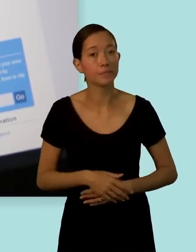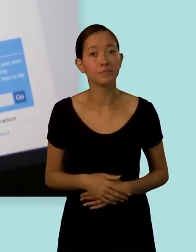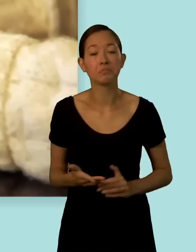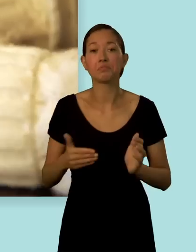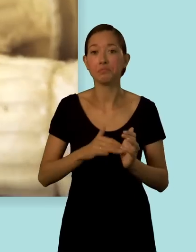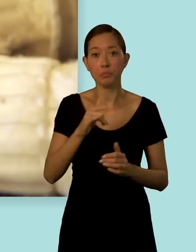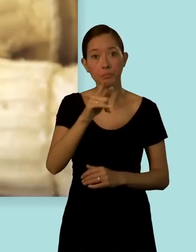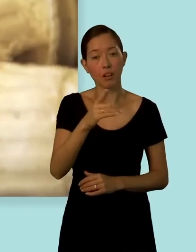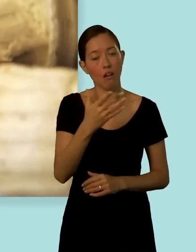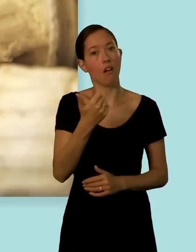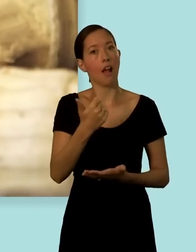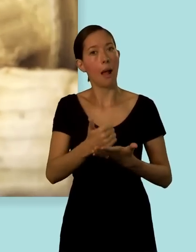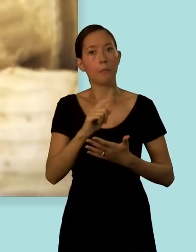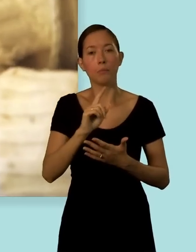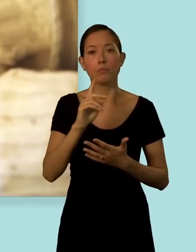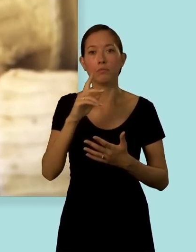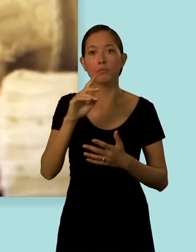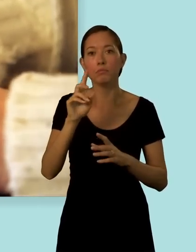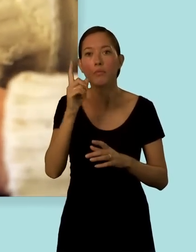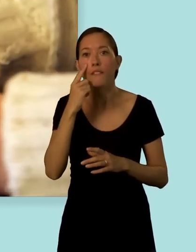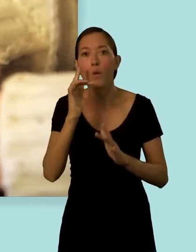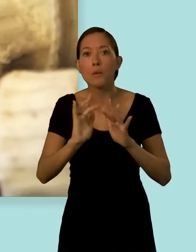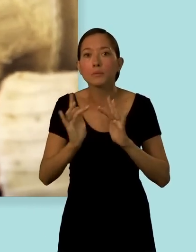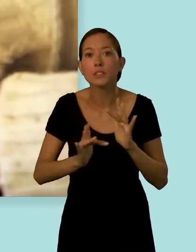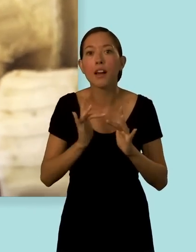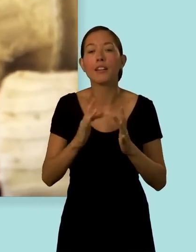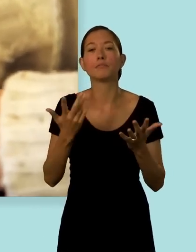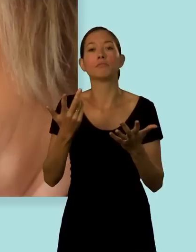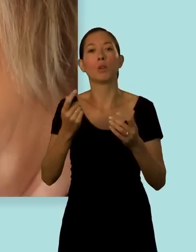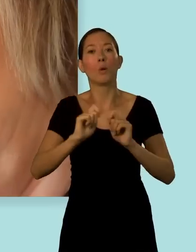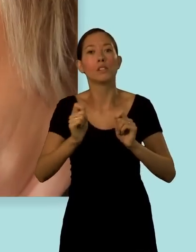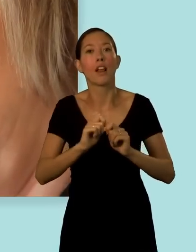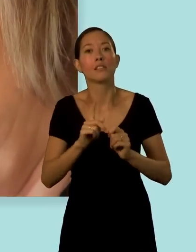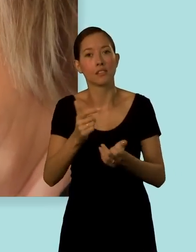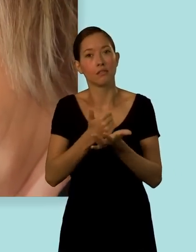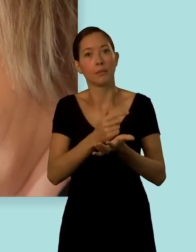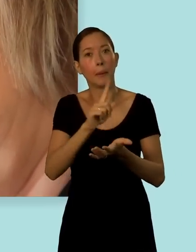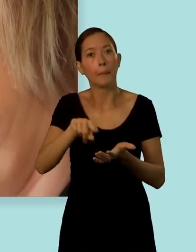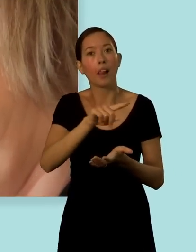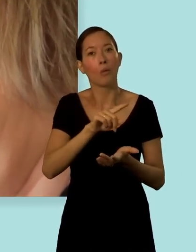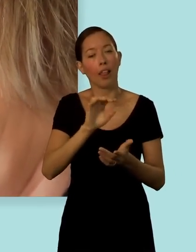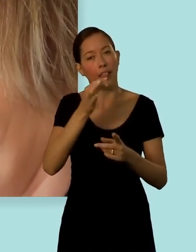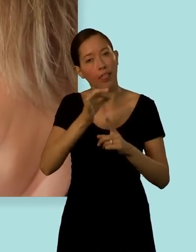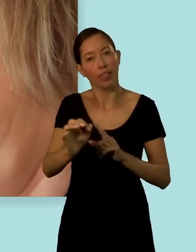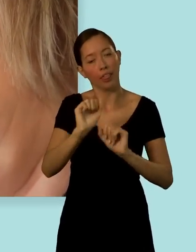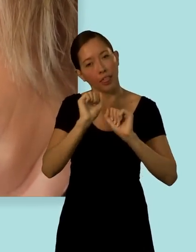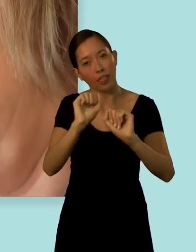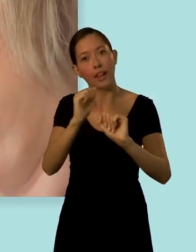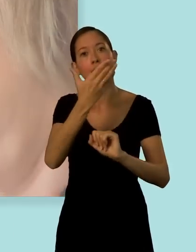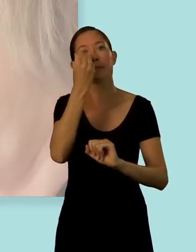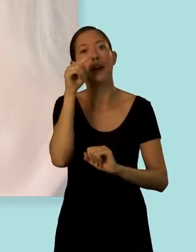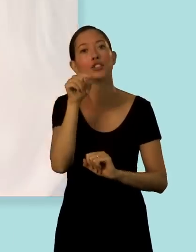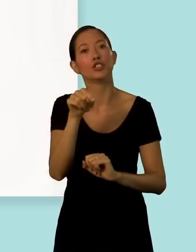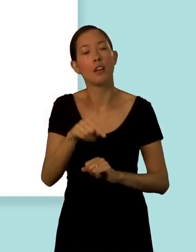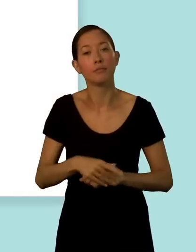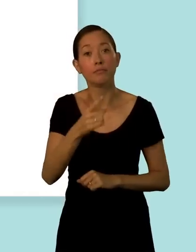also be useful. You might also find it helpful to visit websites and subscribe to newsletters that support people with a particular type of